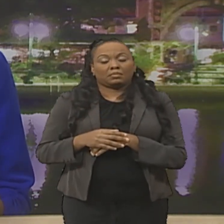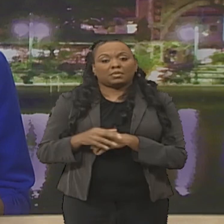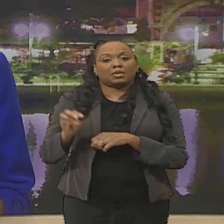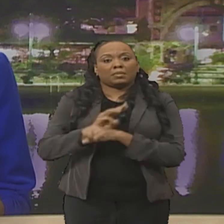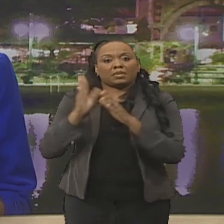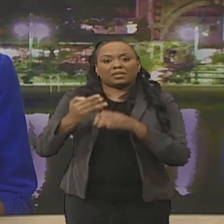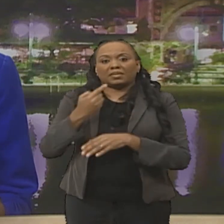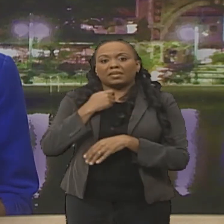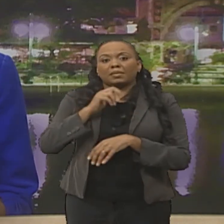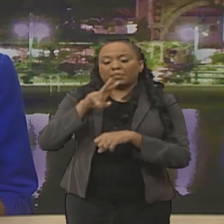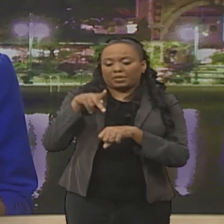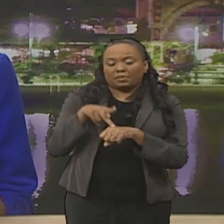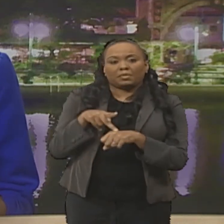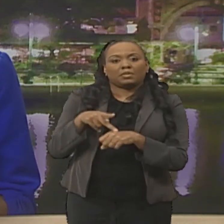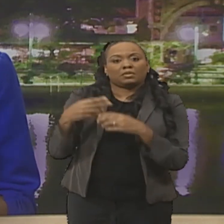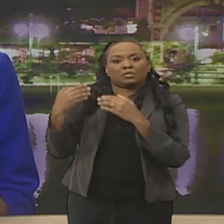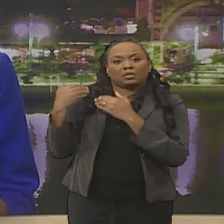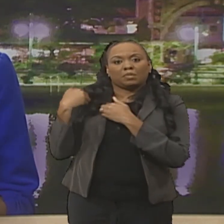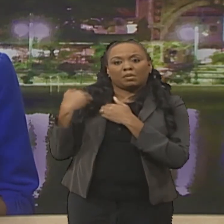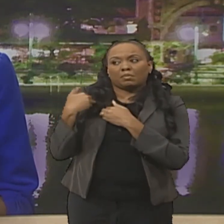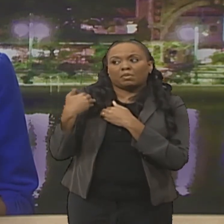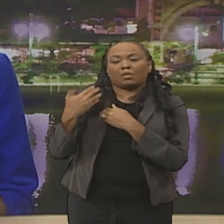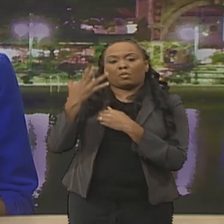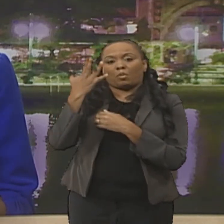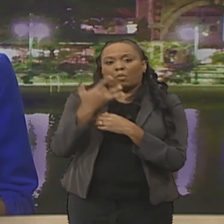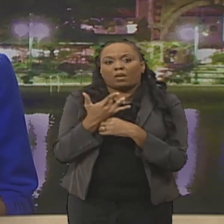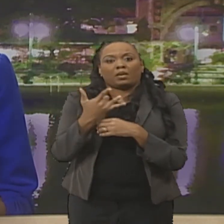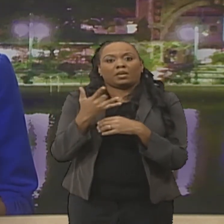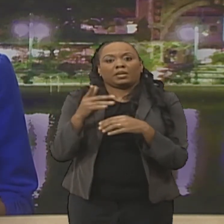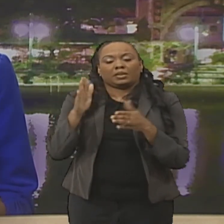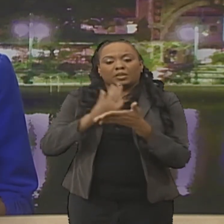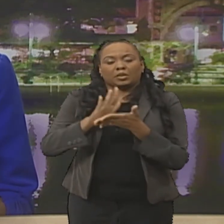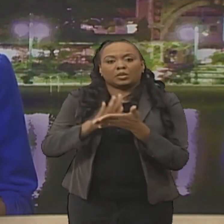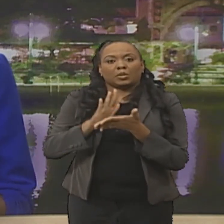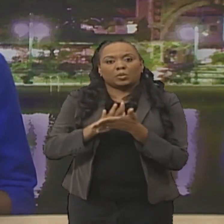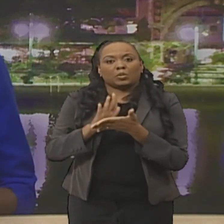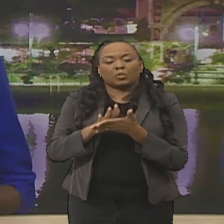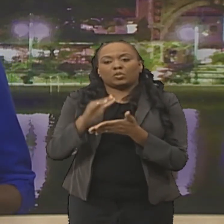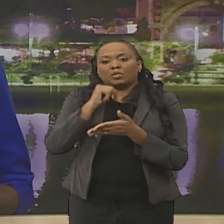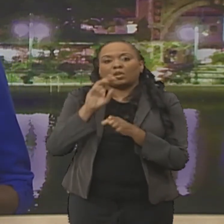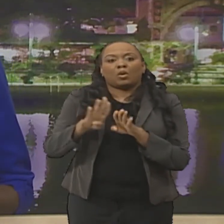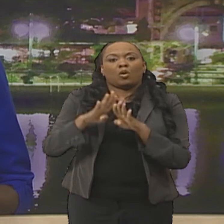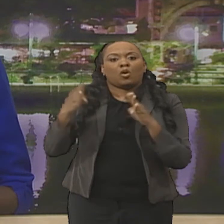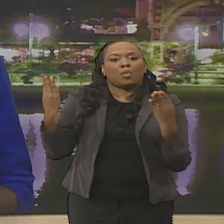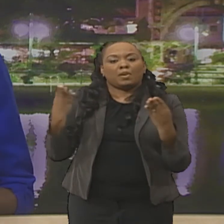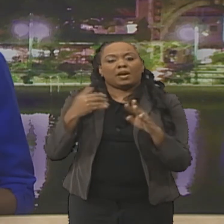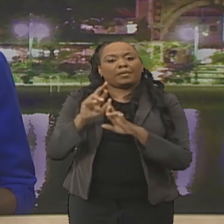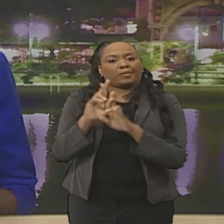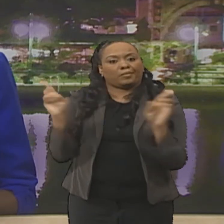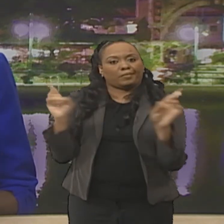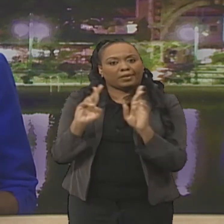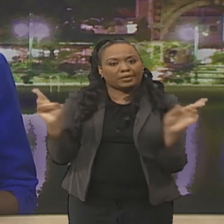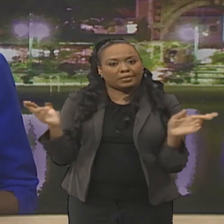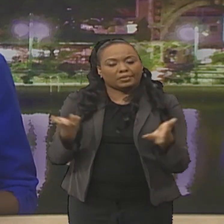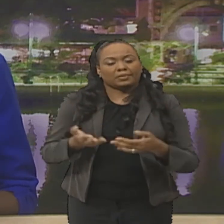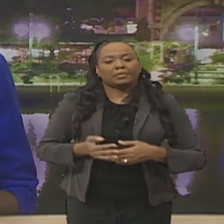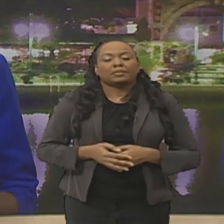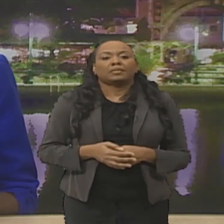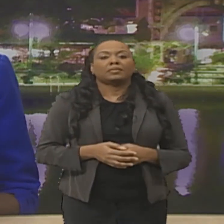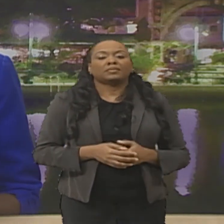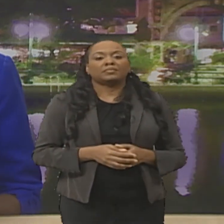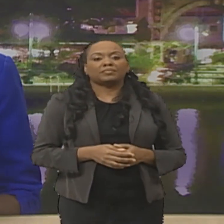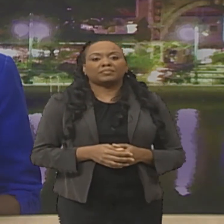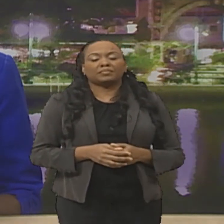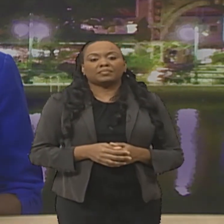delayed repairs to some schools. The union president says he believes the problem lies with government inefficiency.